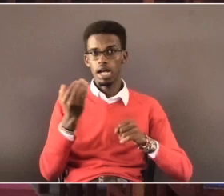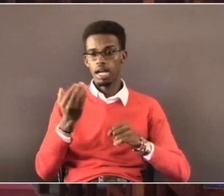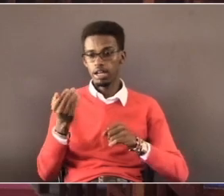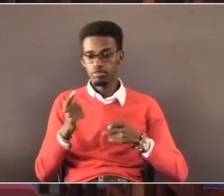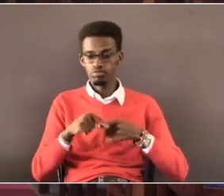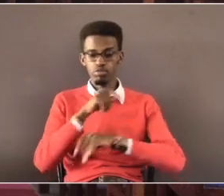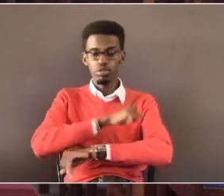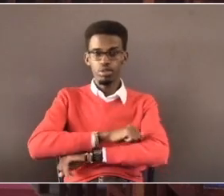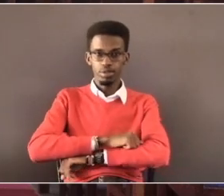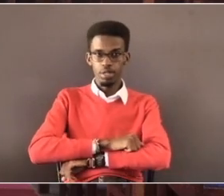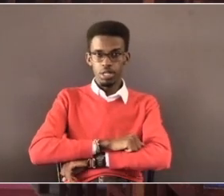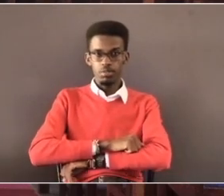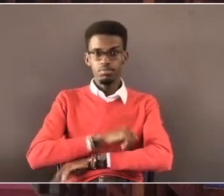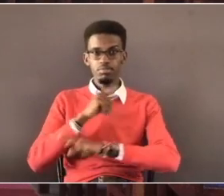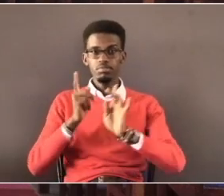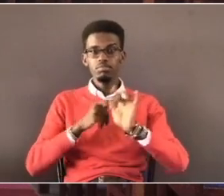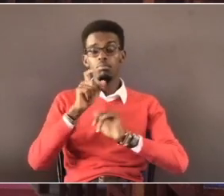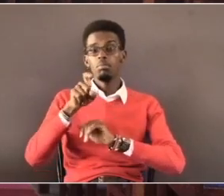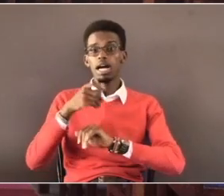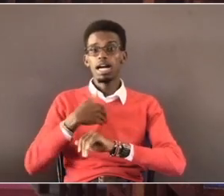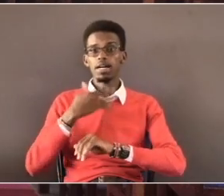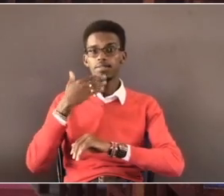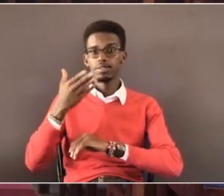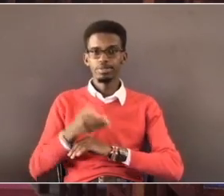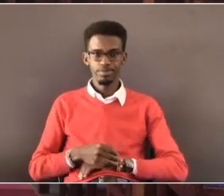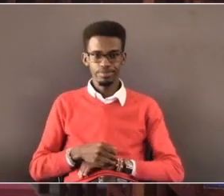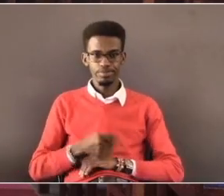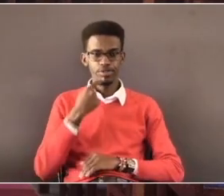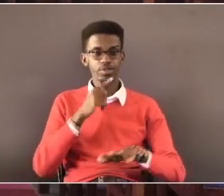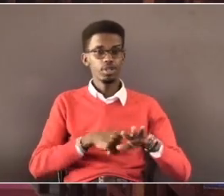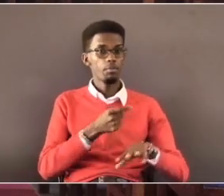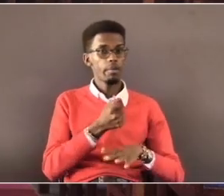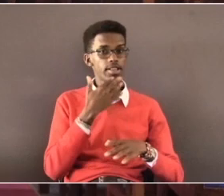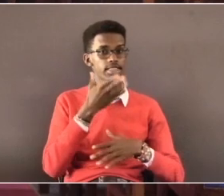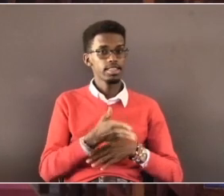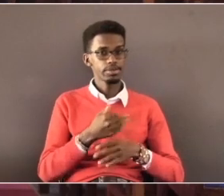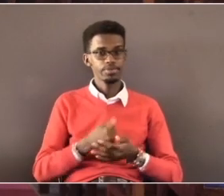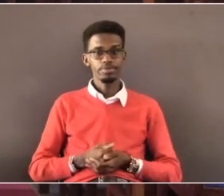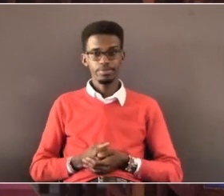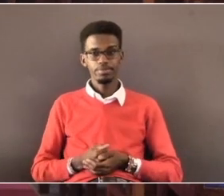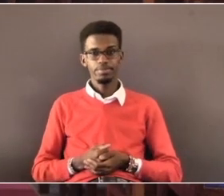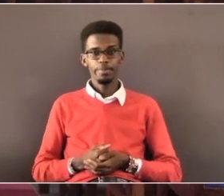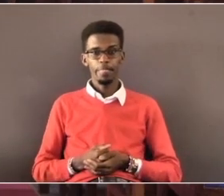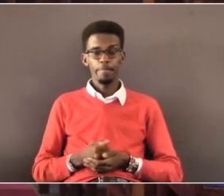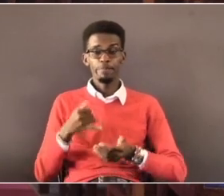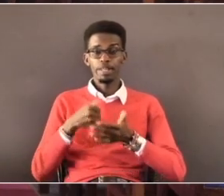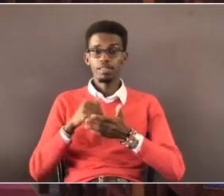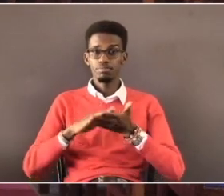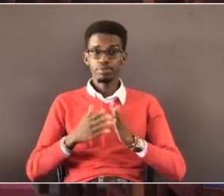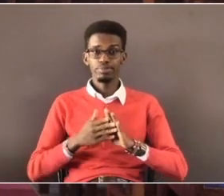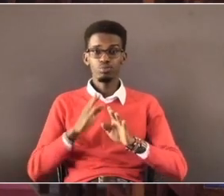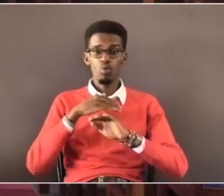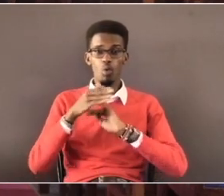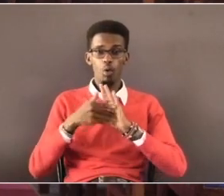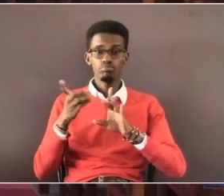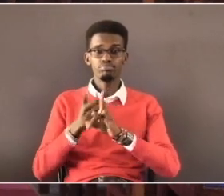in school, you basically need boundaries. So when money is involved, it becomes a whole